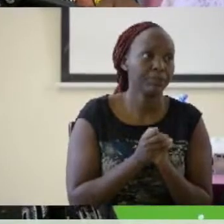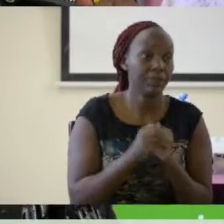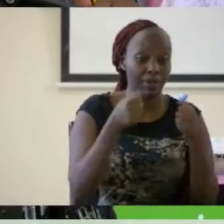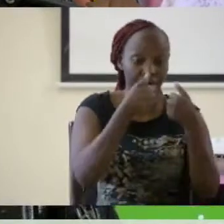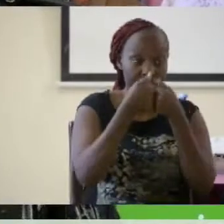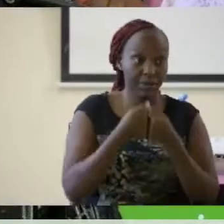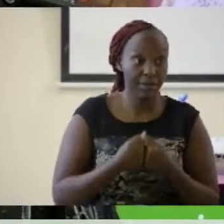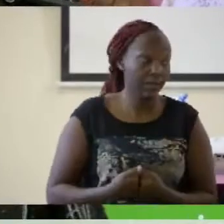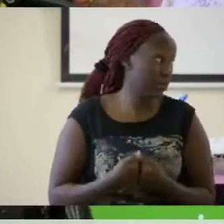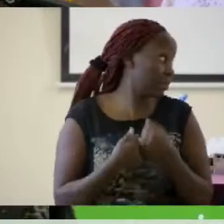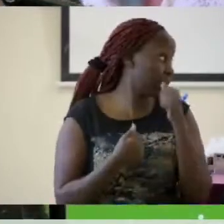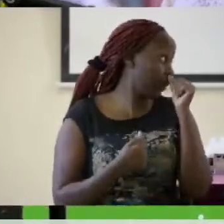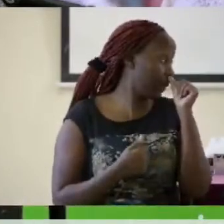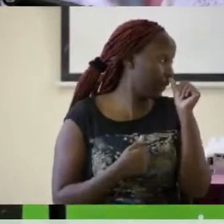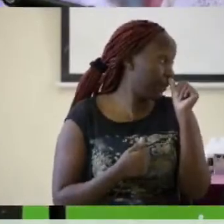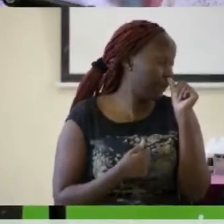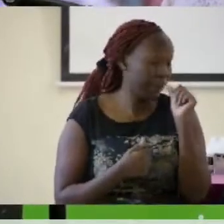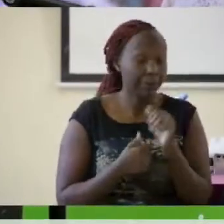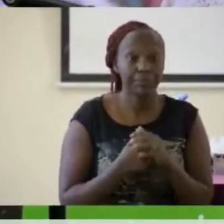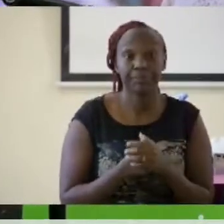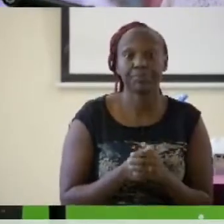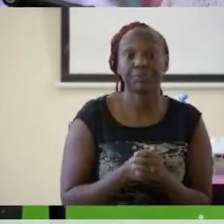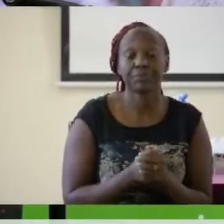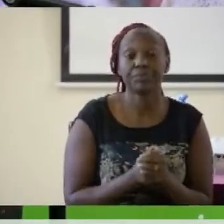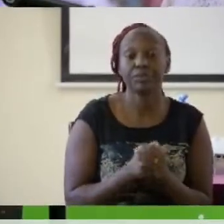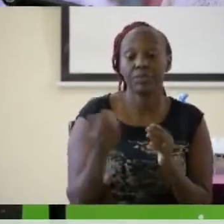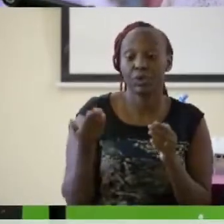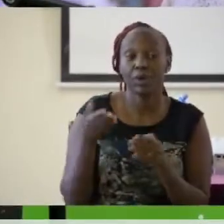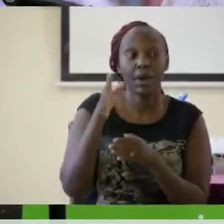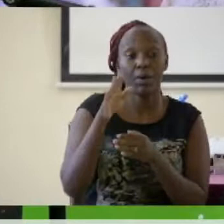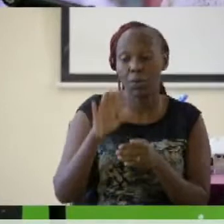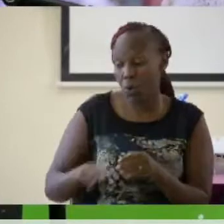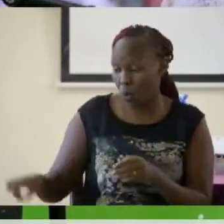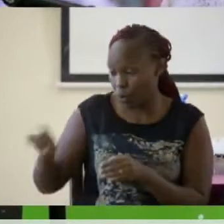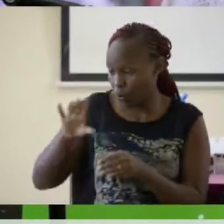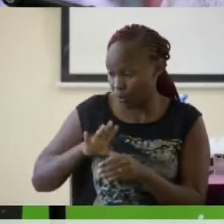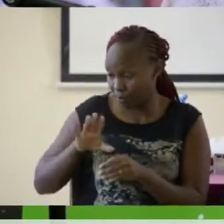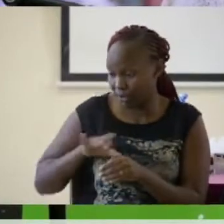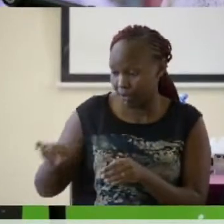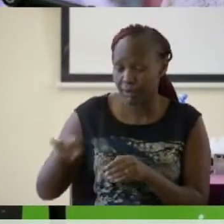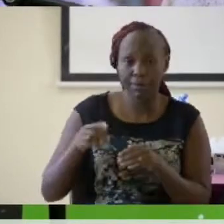challenges. That one, we have reinstated all of those widows.